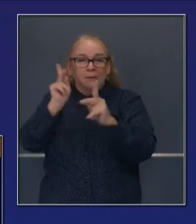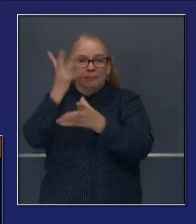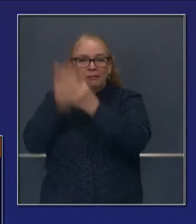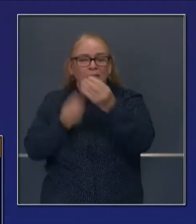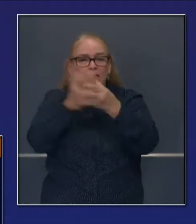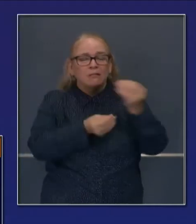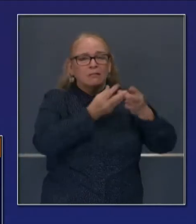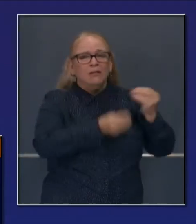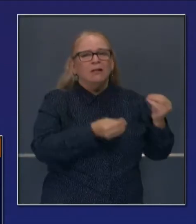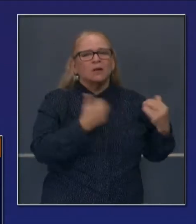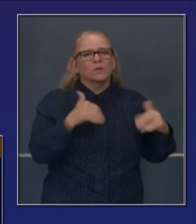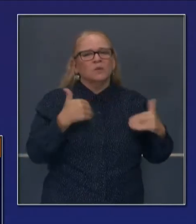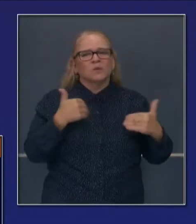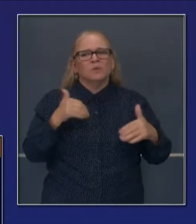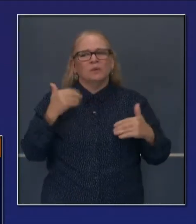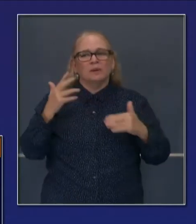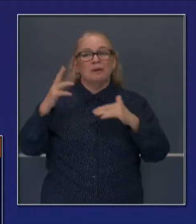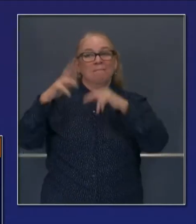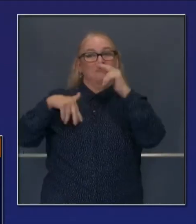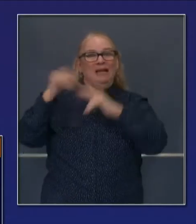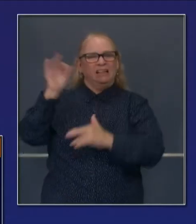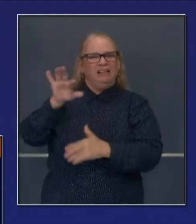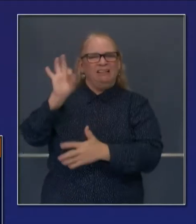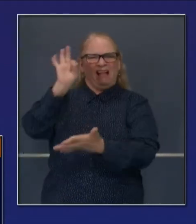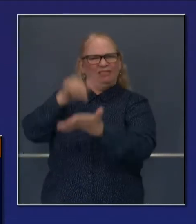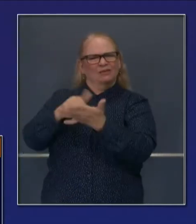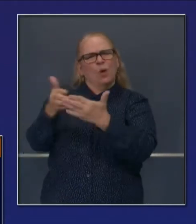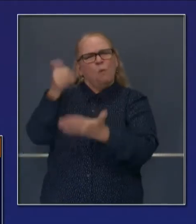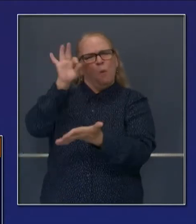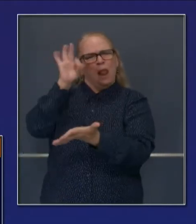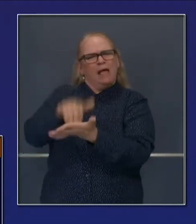been destroyed in the state of California, and that's